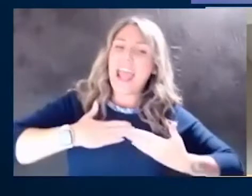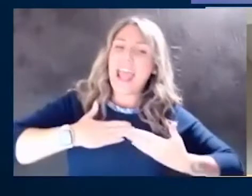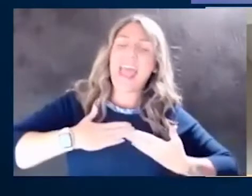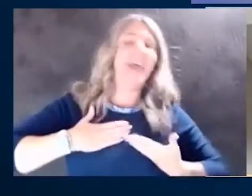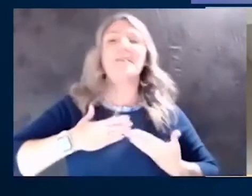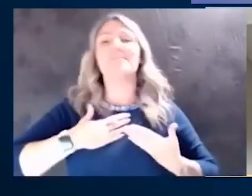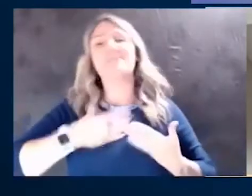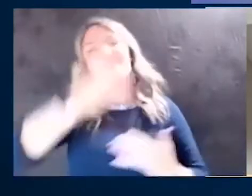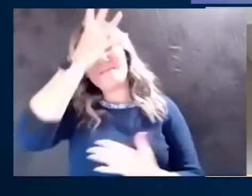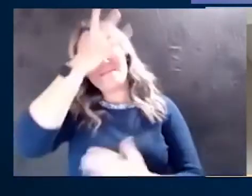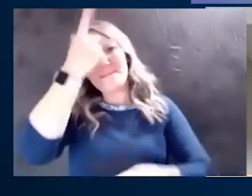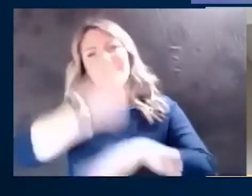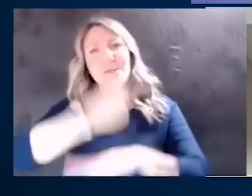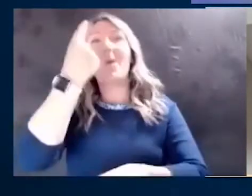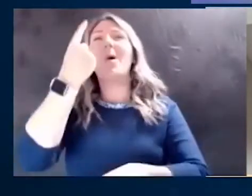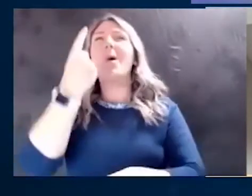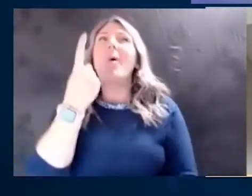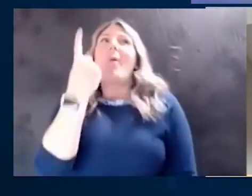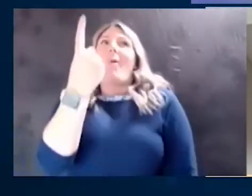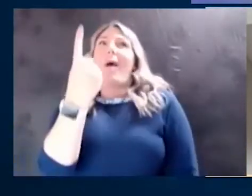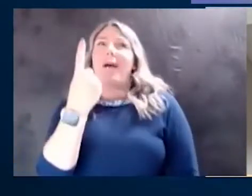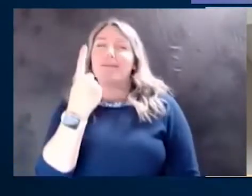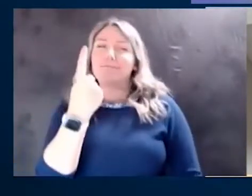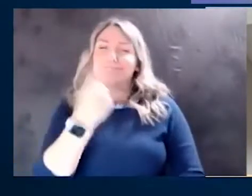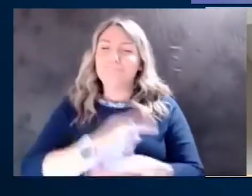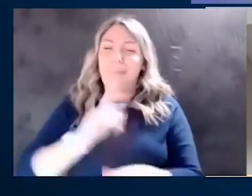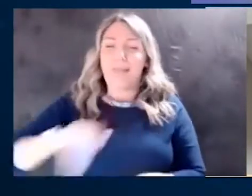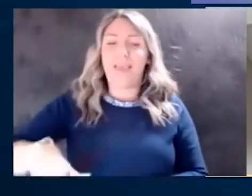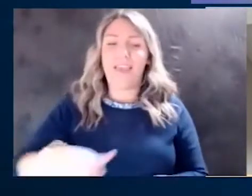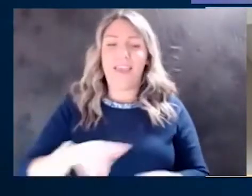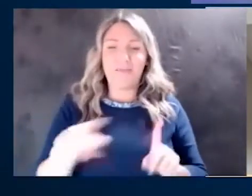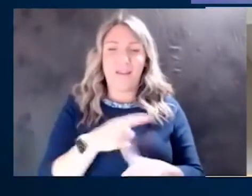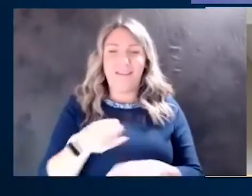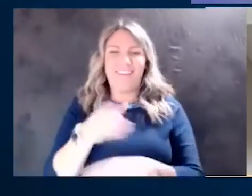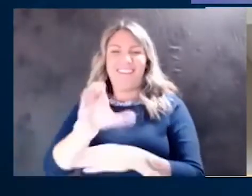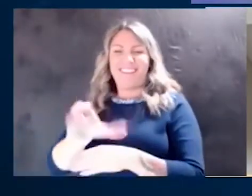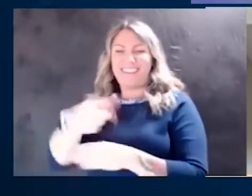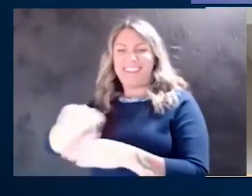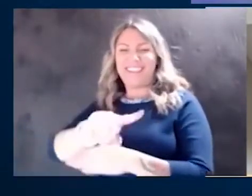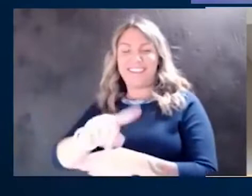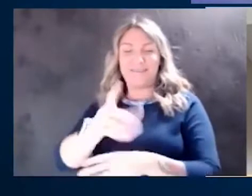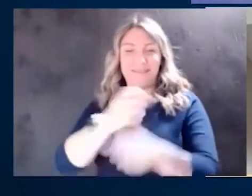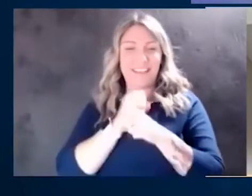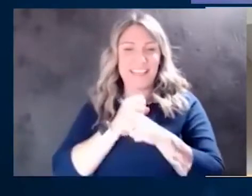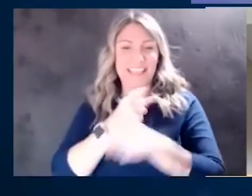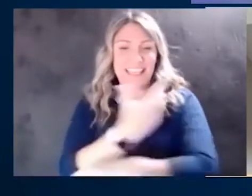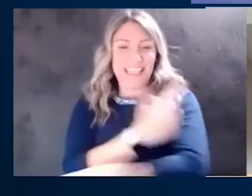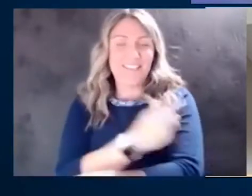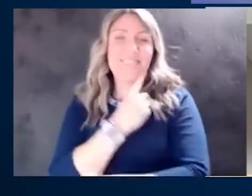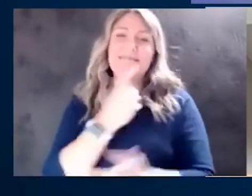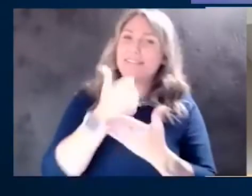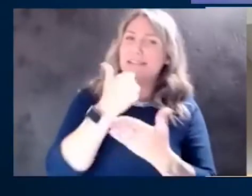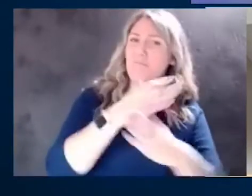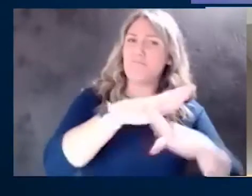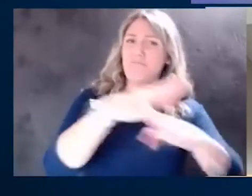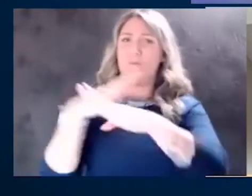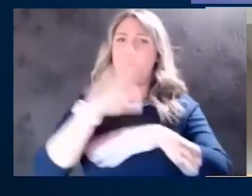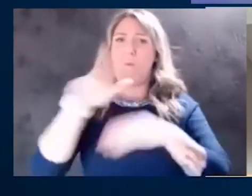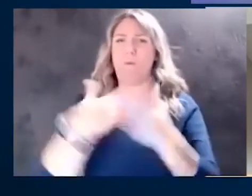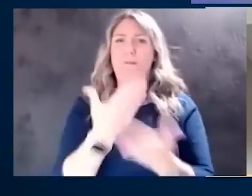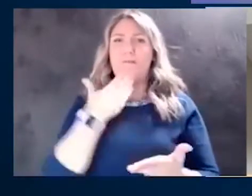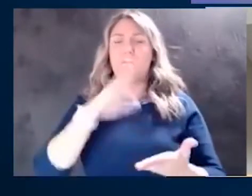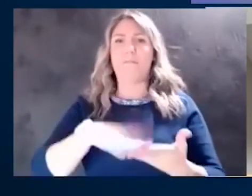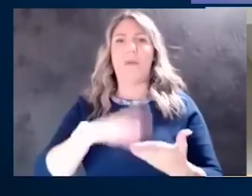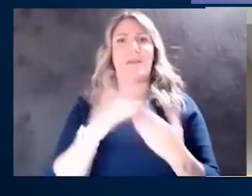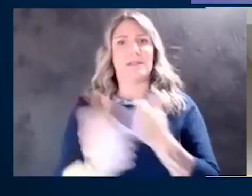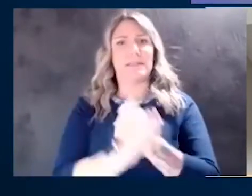well done, dads, making those kids get the vaccine. Right choice. Help protect them from all the bad things we actually talked about earlier in the program. So